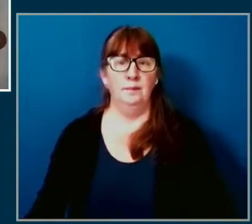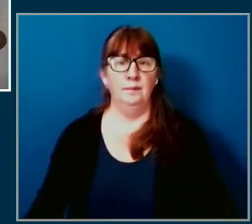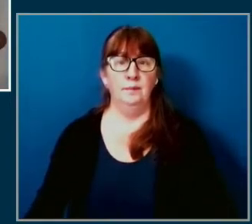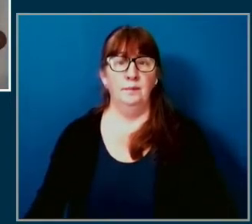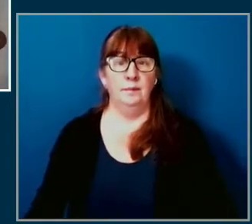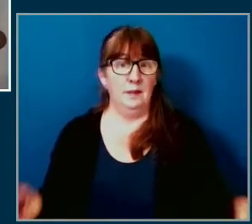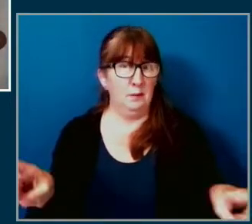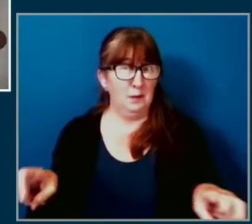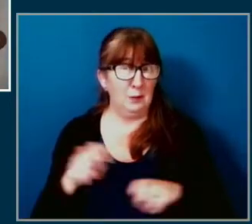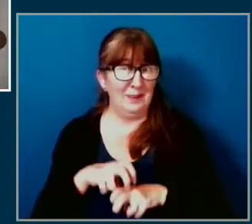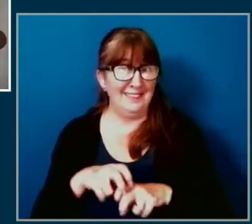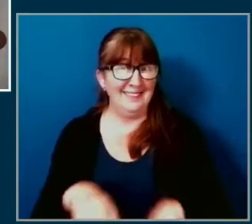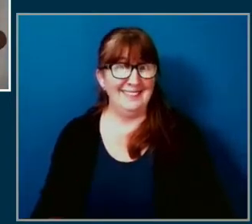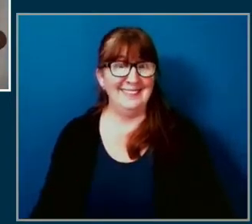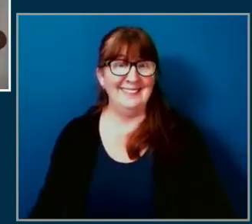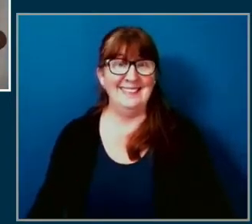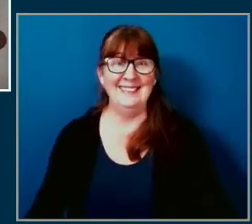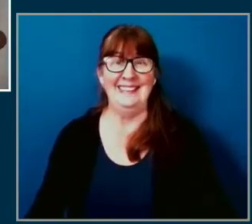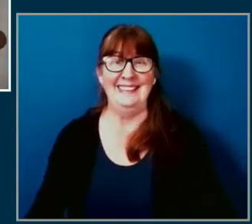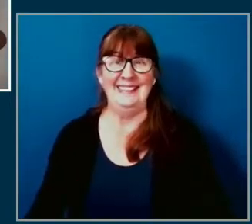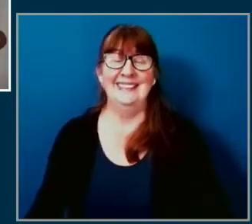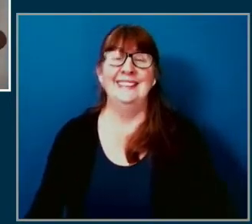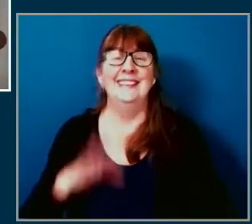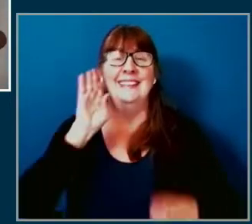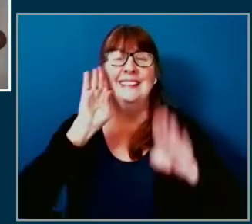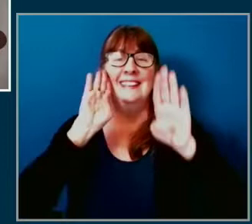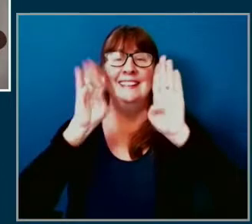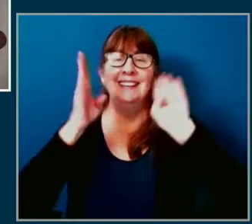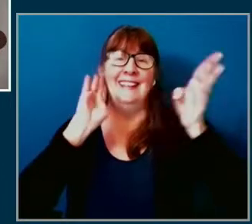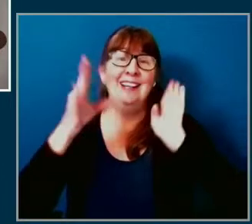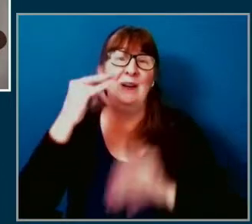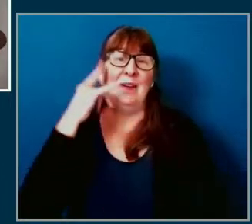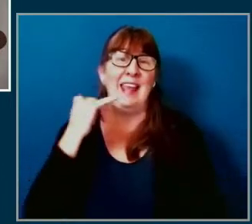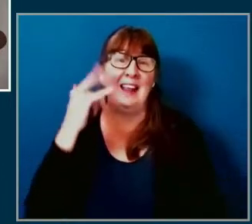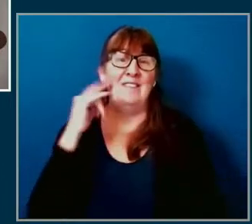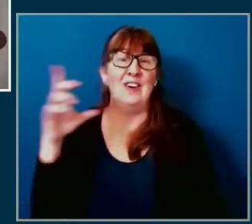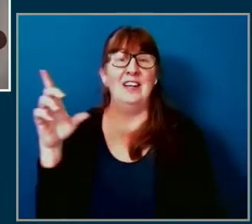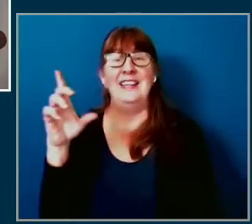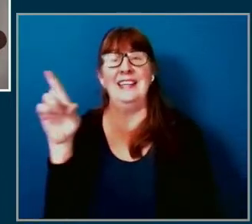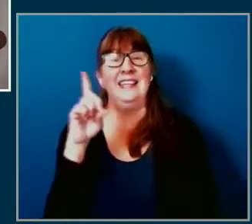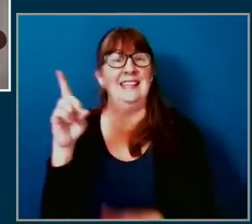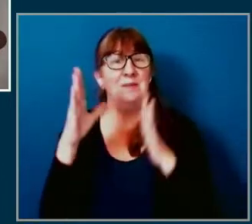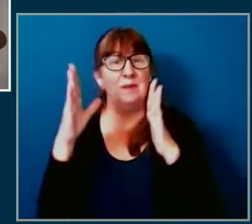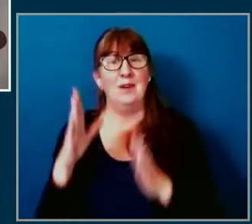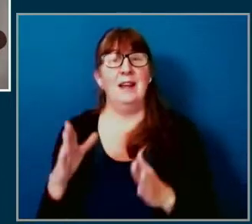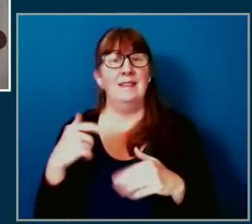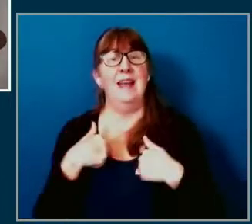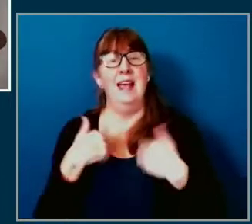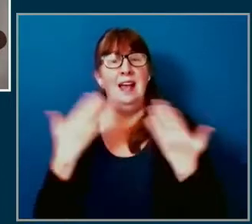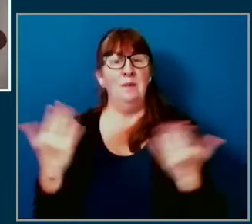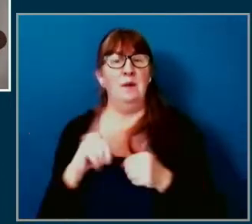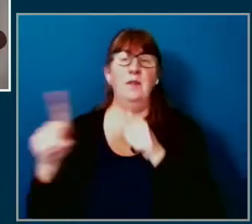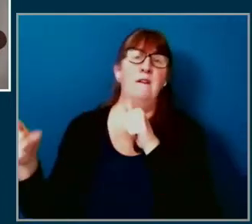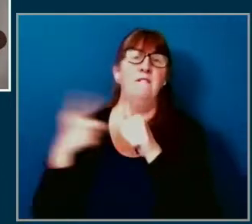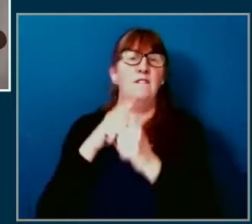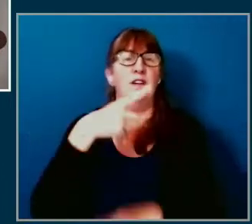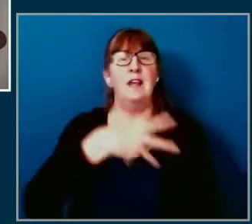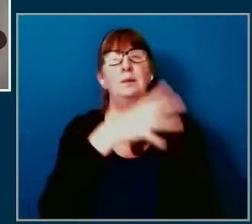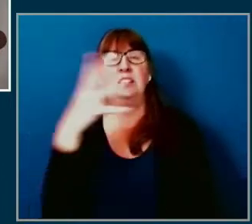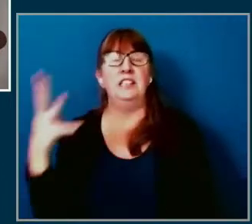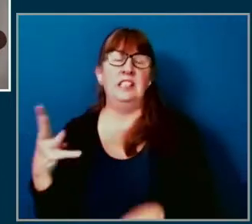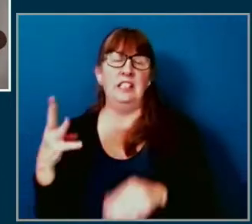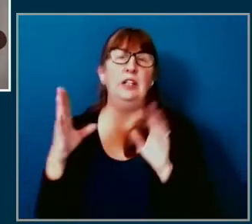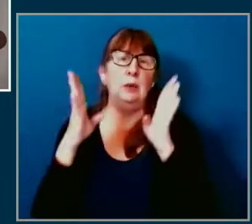Hello, California Democrats. I'm proud to speak to you today as the first LGBTQ person elected to statewide office ever